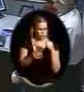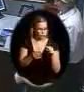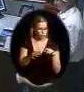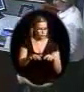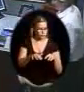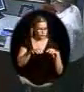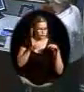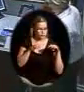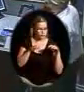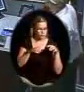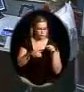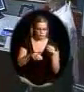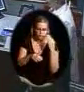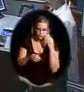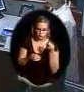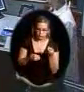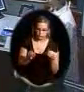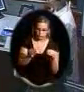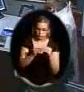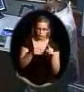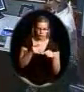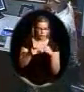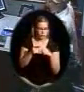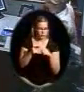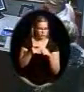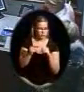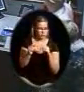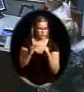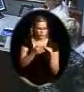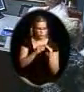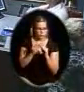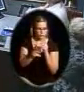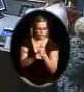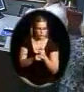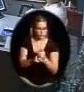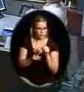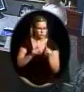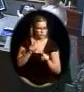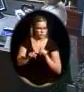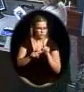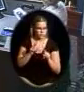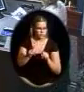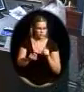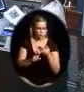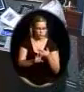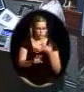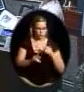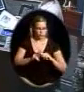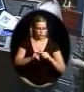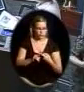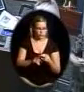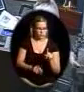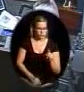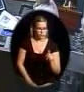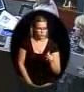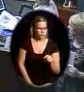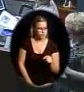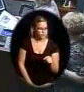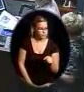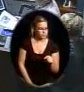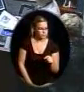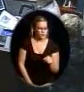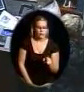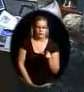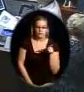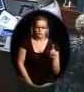know a little bit about the Community That Cares survey, kind of an executive summary before we start the report. This was